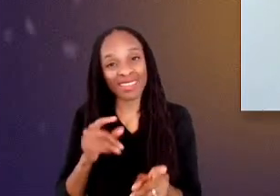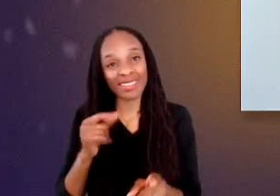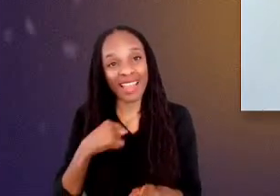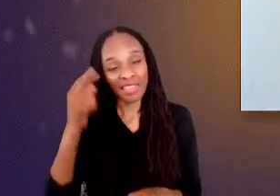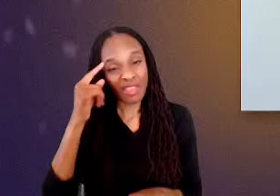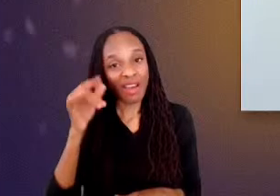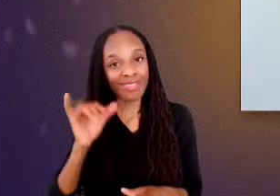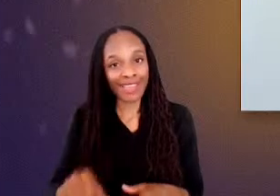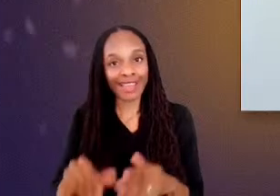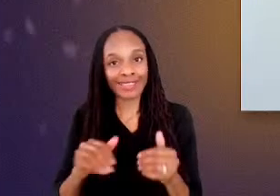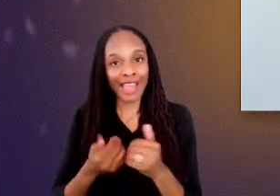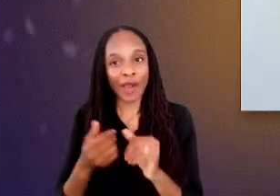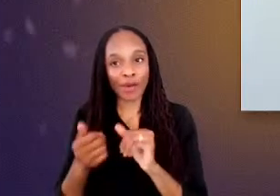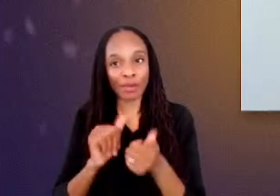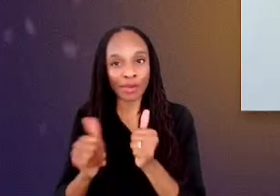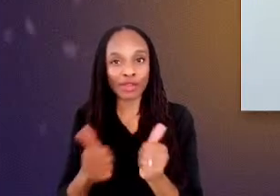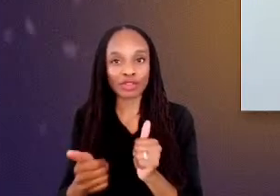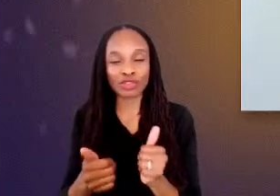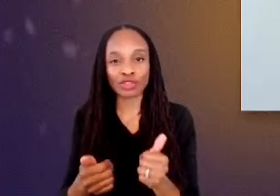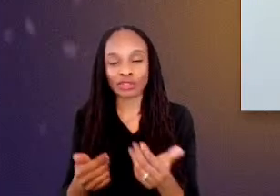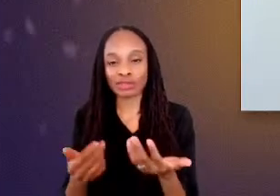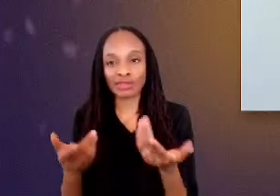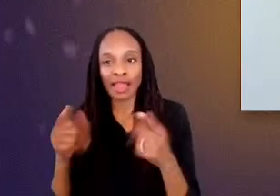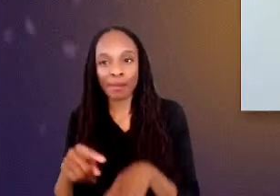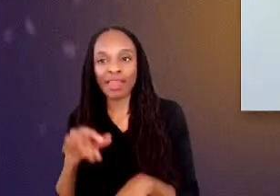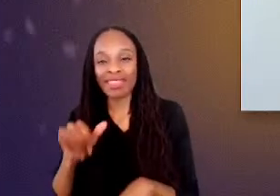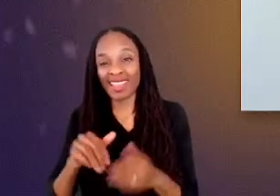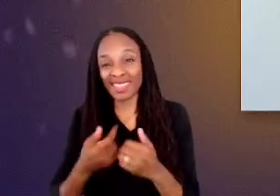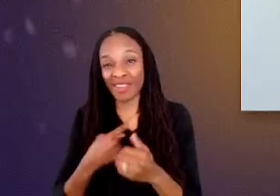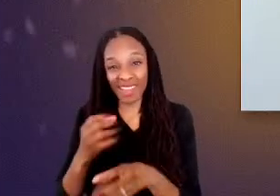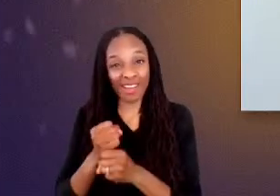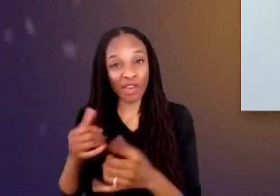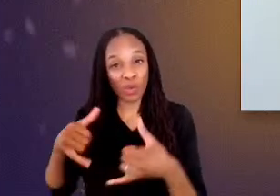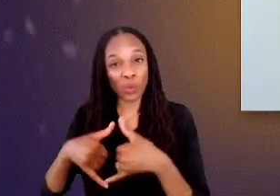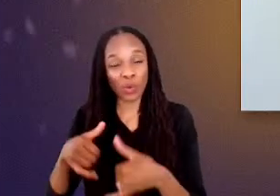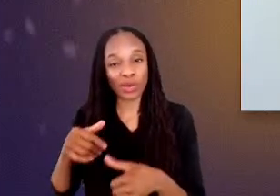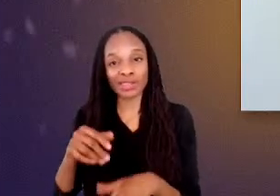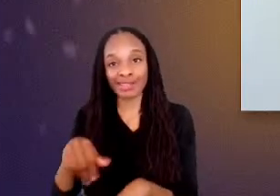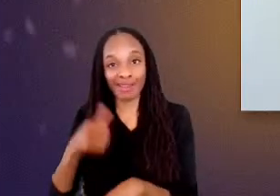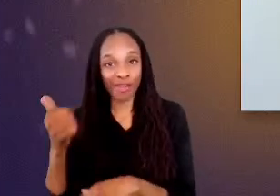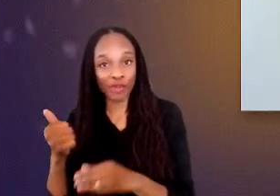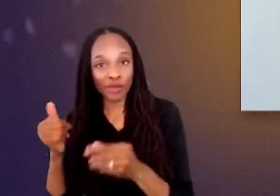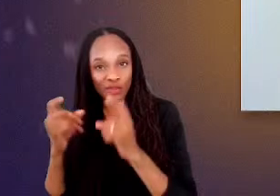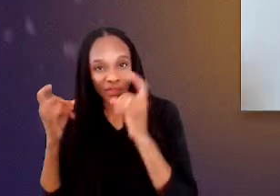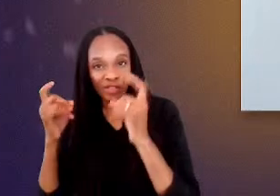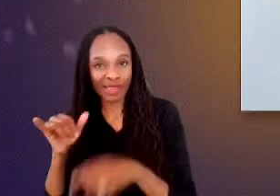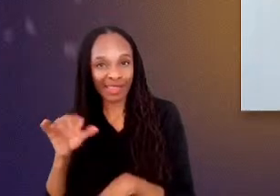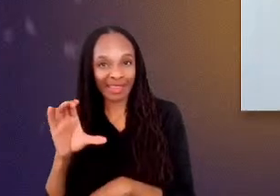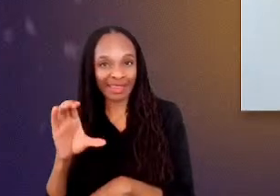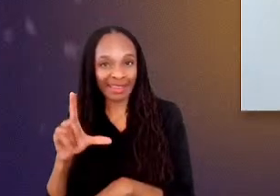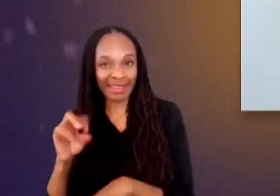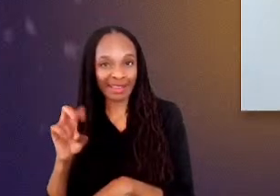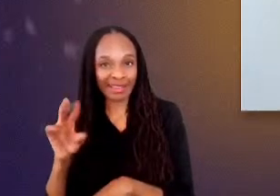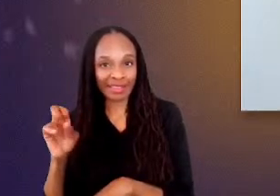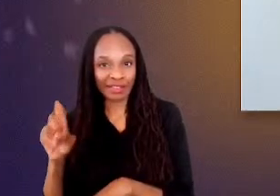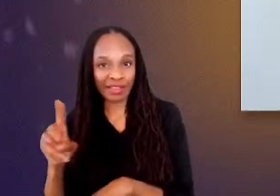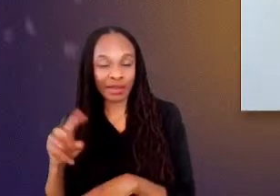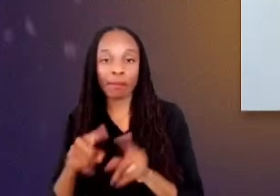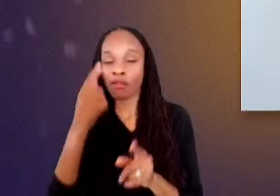know, that's how I got an award at Cleveland or some of these other festivals. But in terms of like the bigger